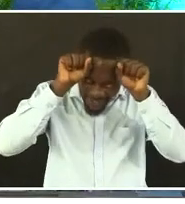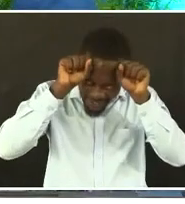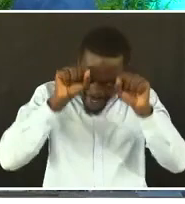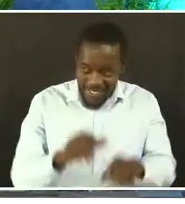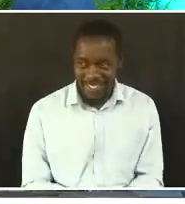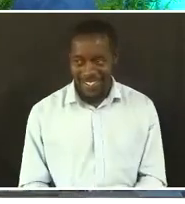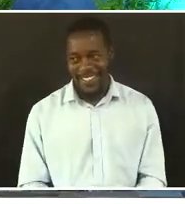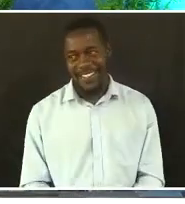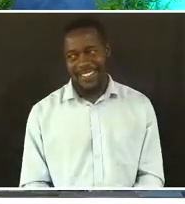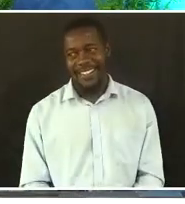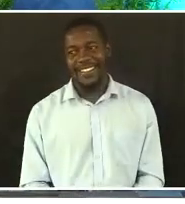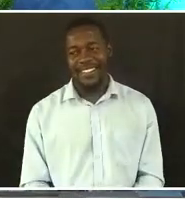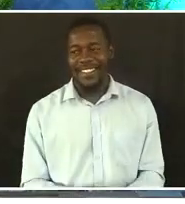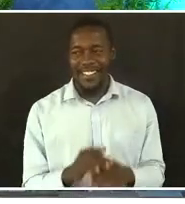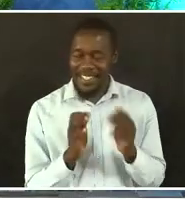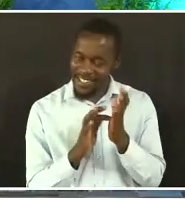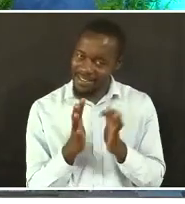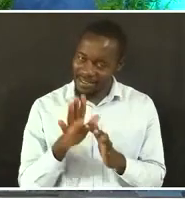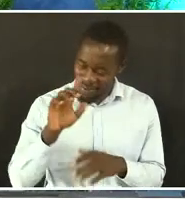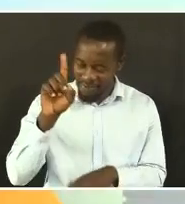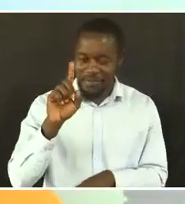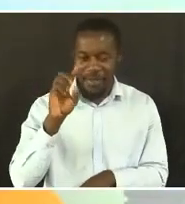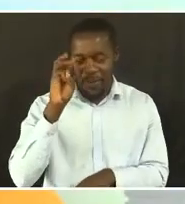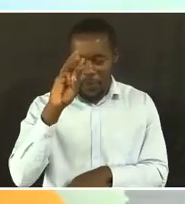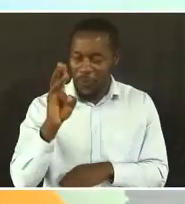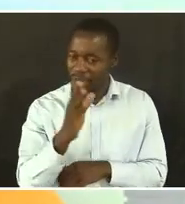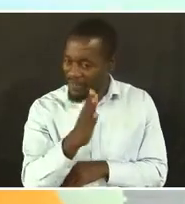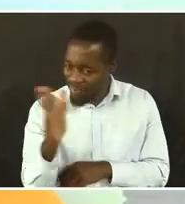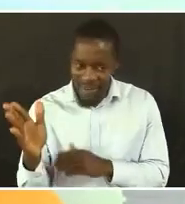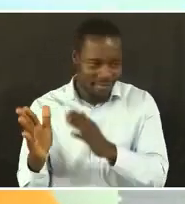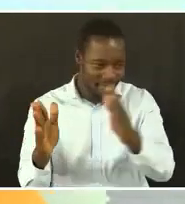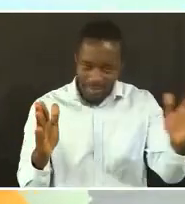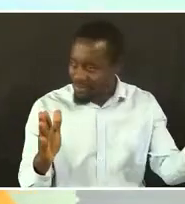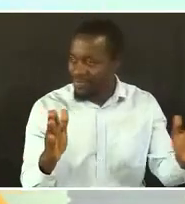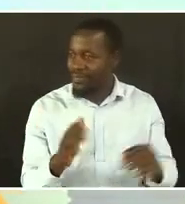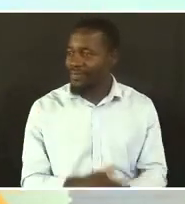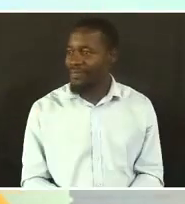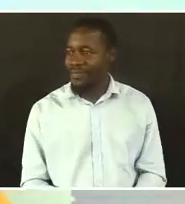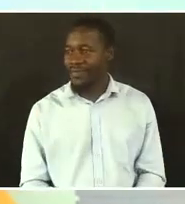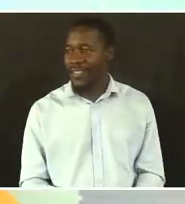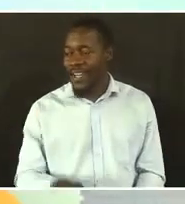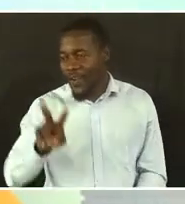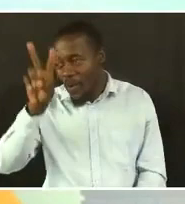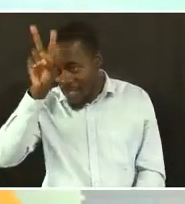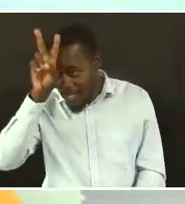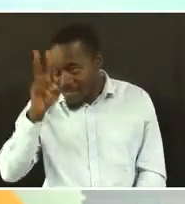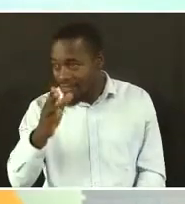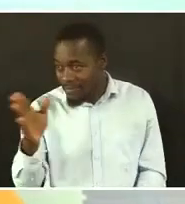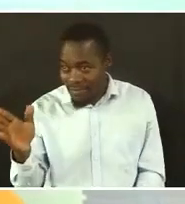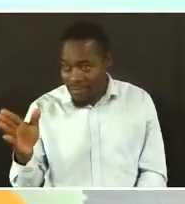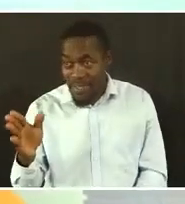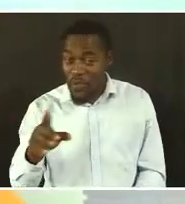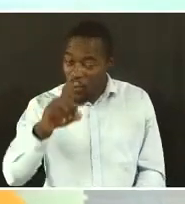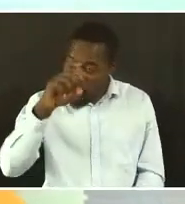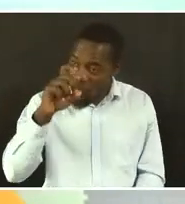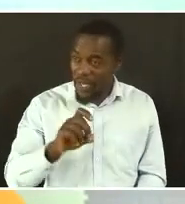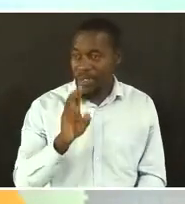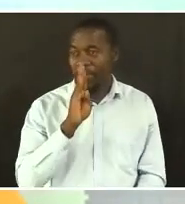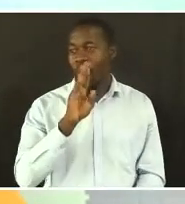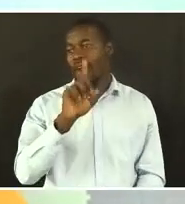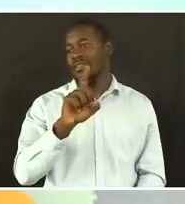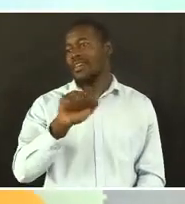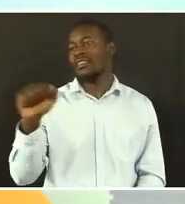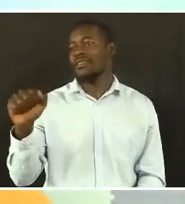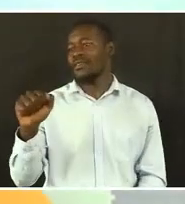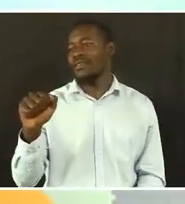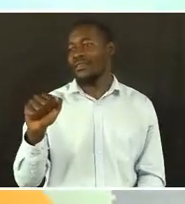No, I've read it. It's in the Bible. He shall divide the sheep and the goat. And you must be on one side. There's